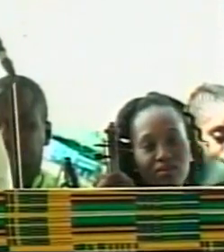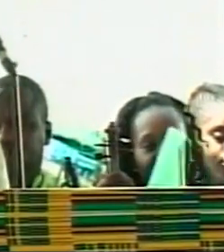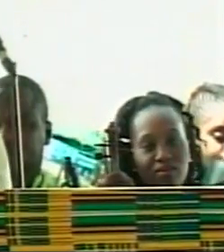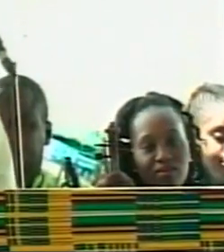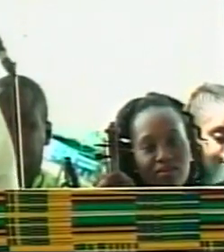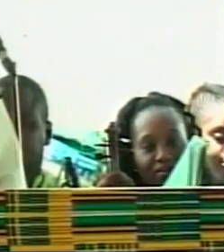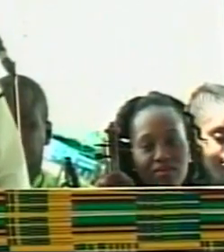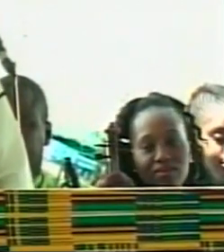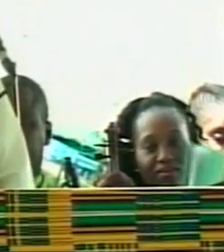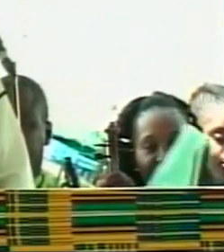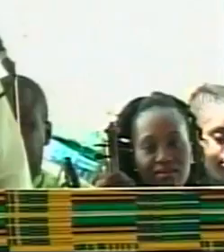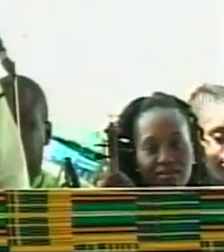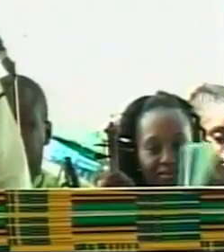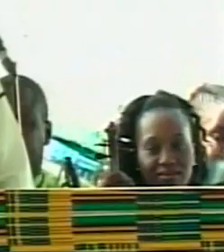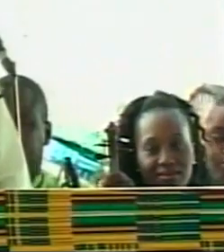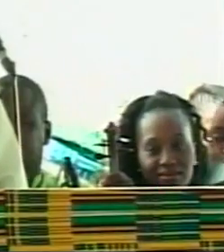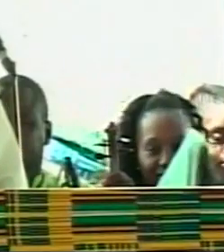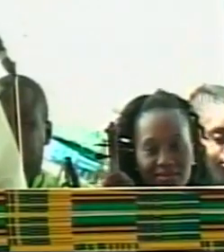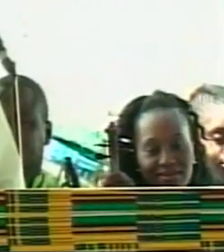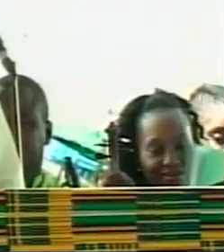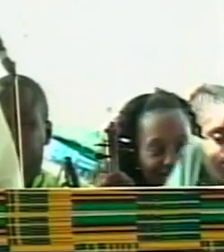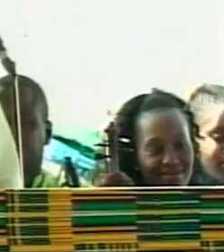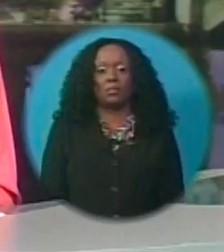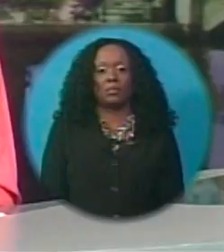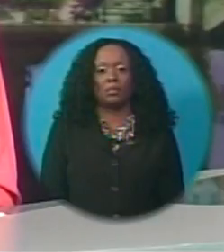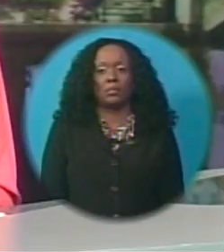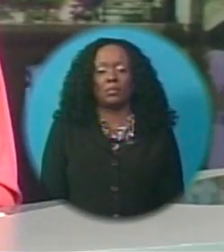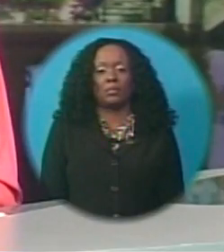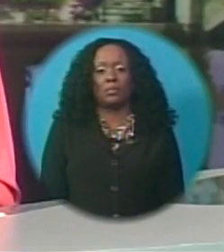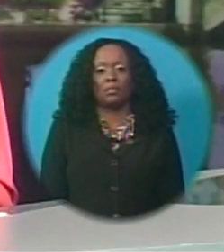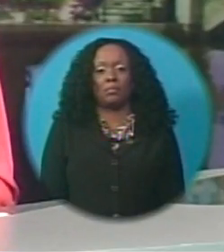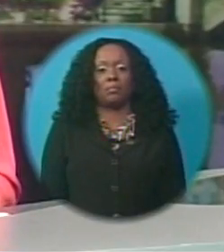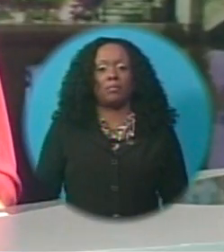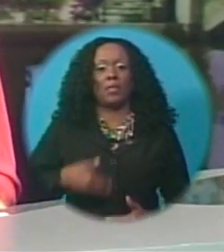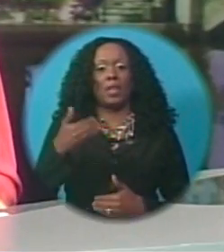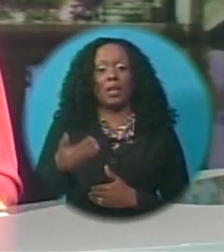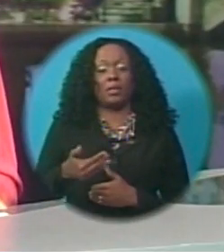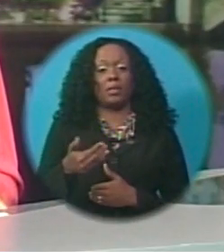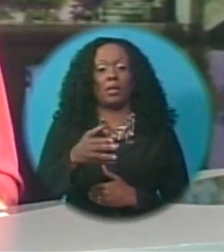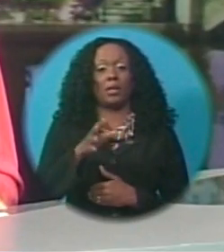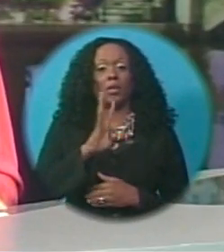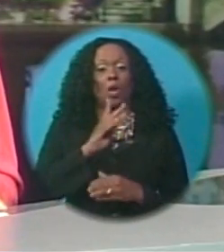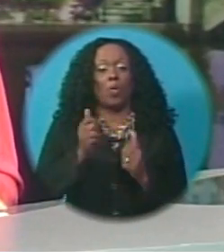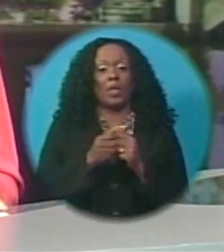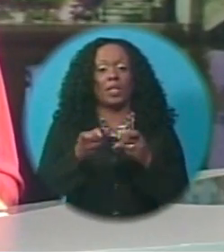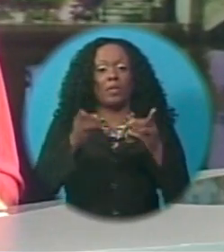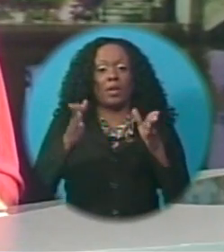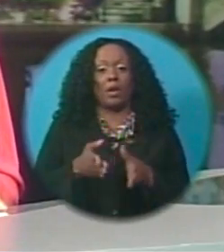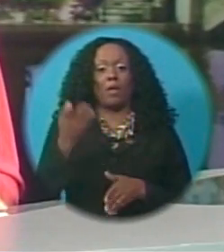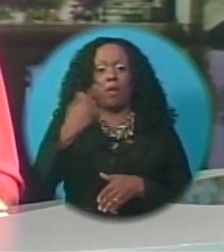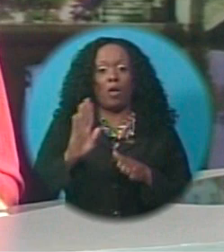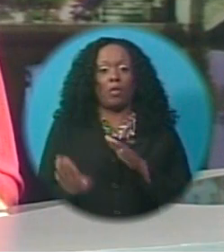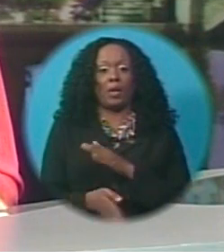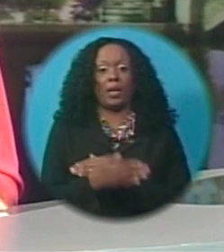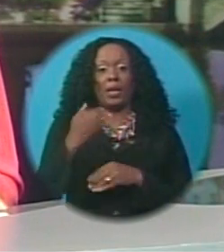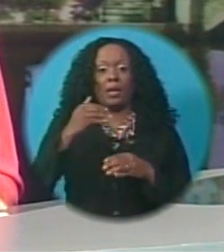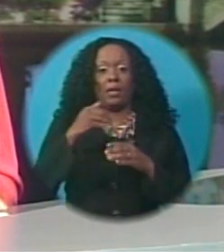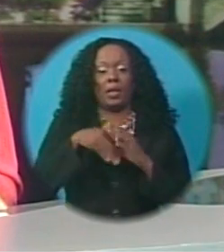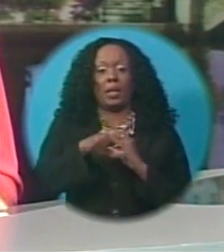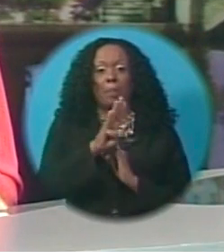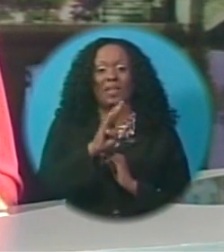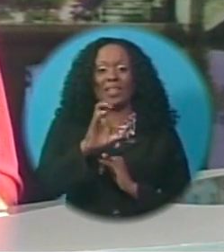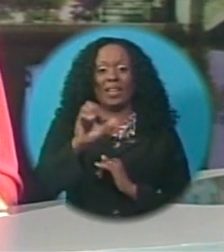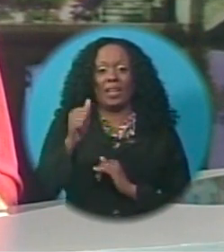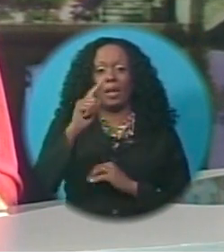way the establishment treated them back in 1937. Coming up, we'll talk live with the Director of Cricket at the